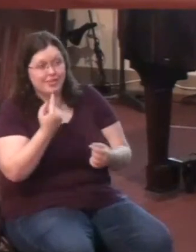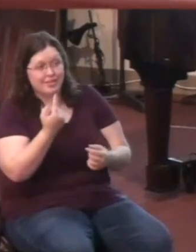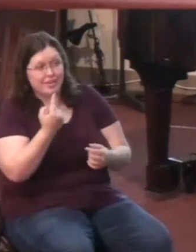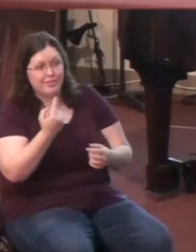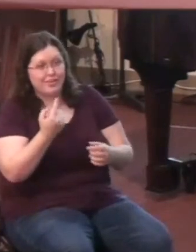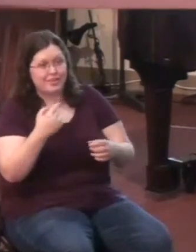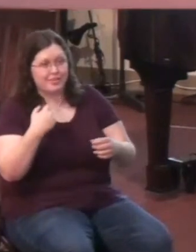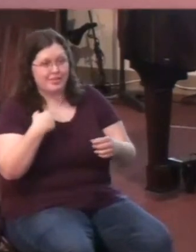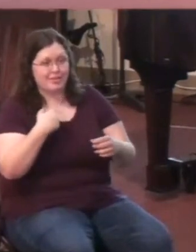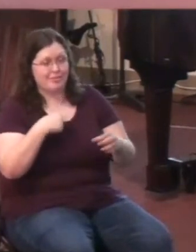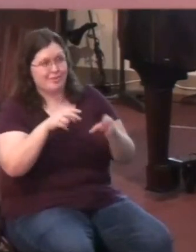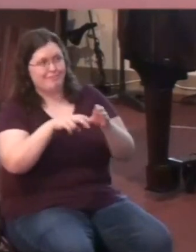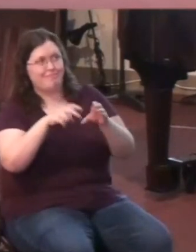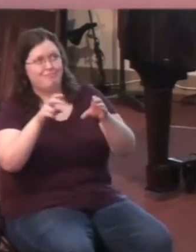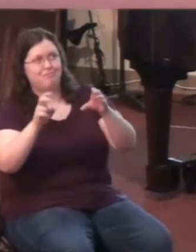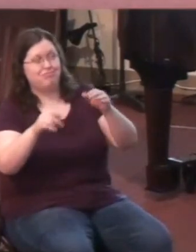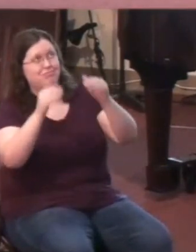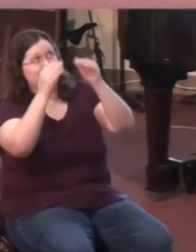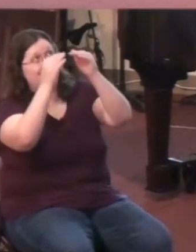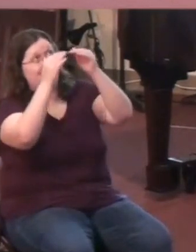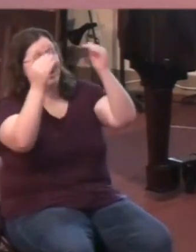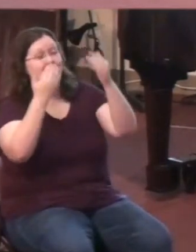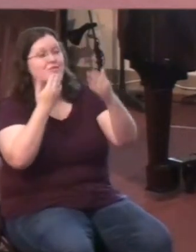higher good, the higher order of life,